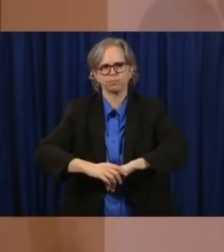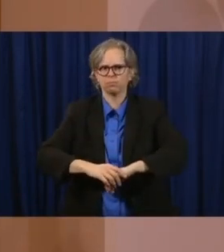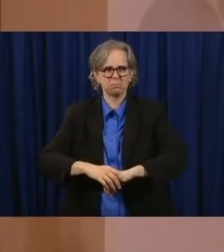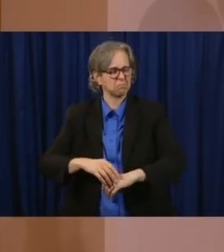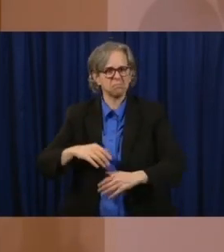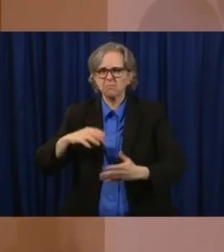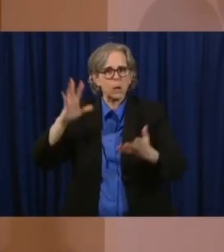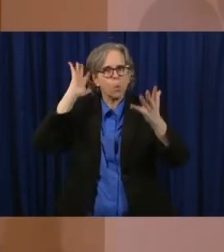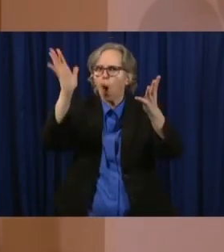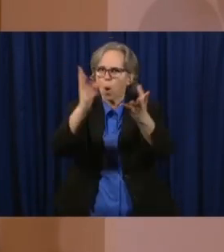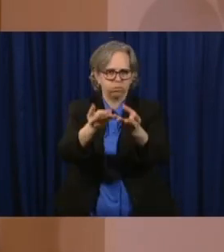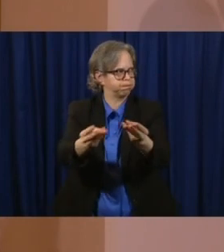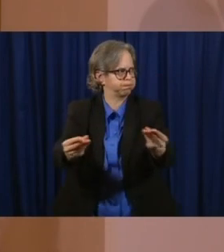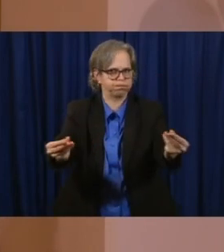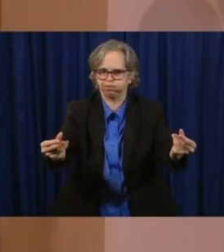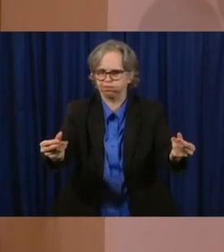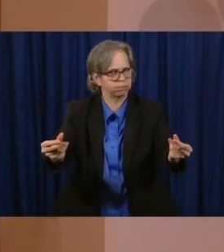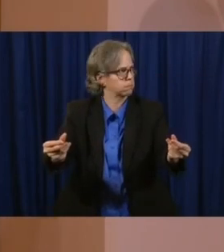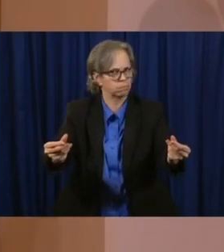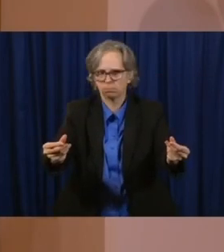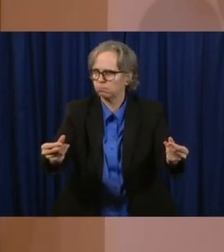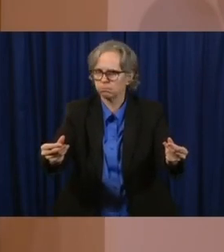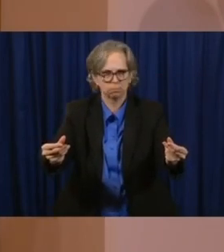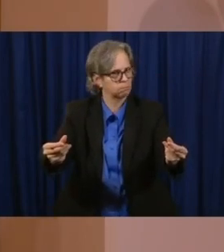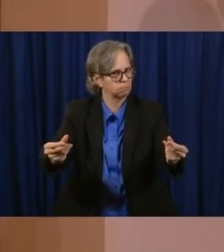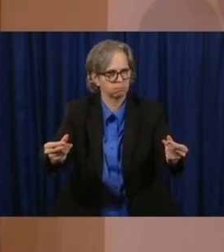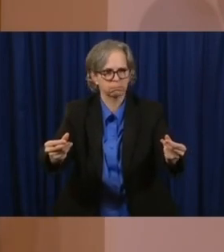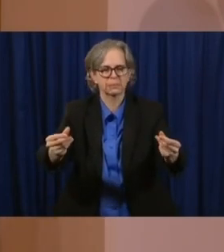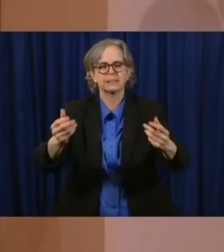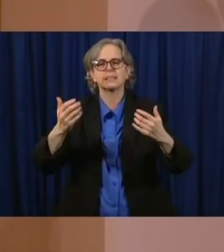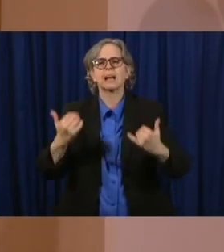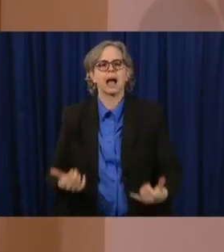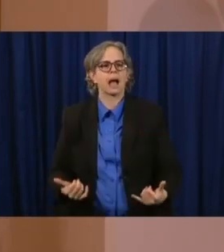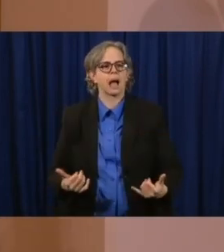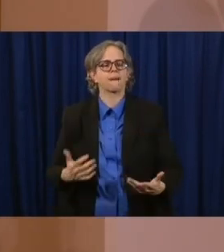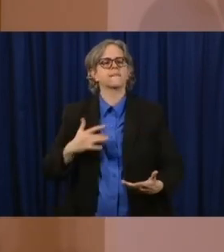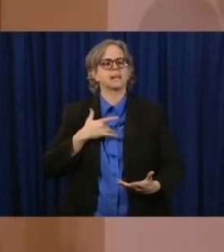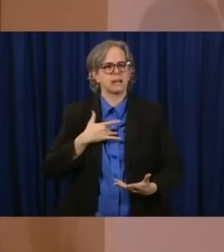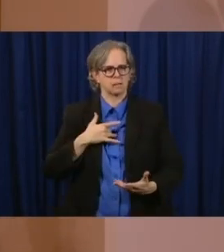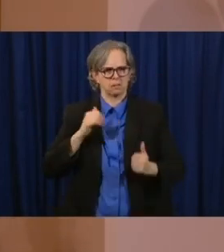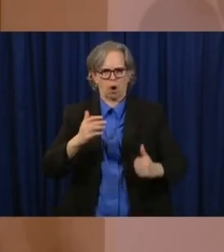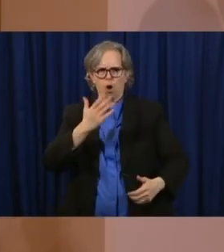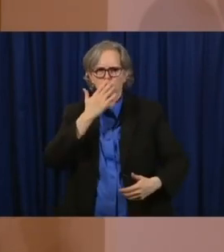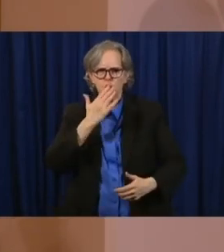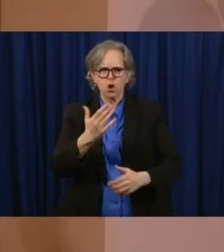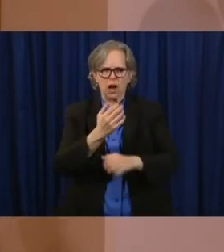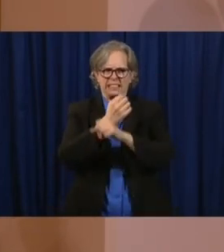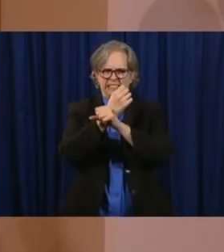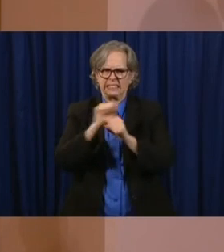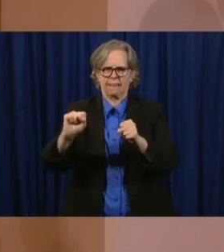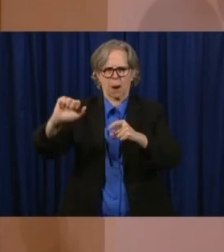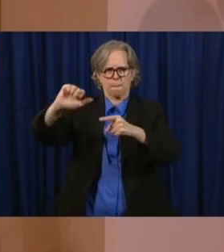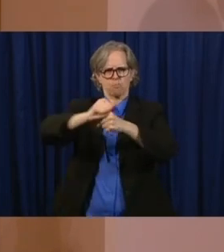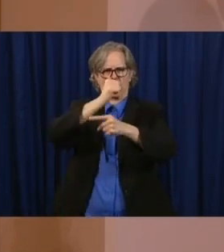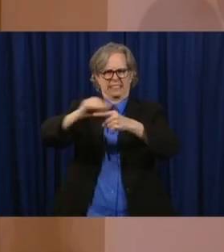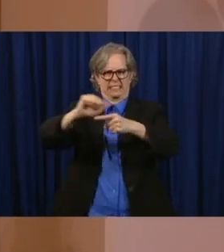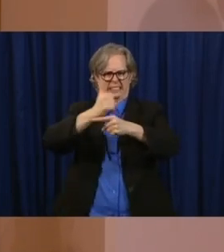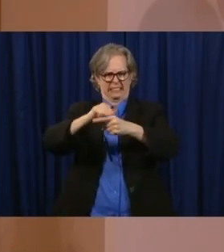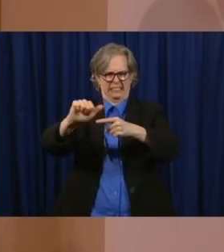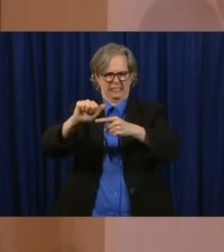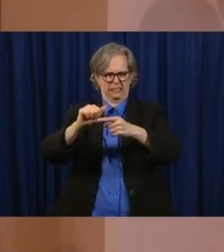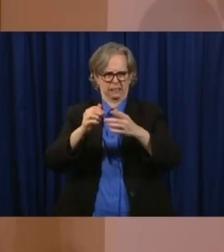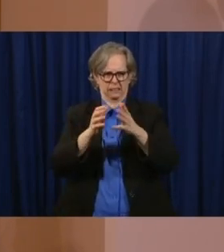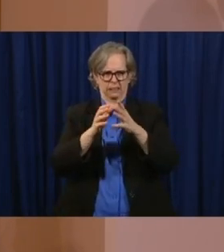though, now is the knowledge from public officials, the safe operating practice for business, the understanding as a society and a culture